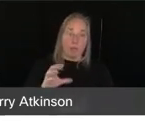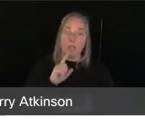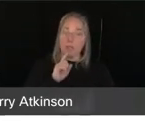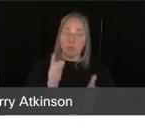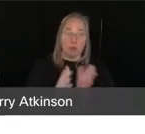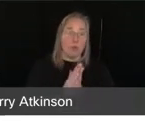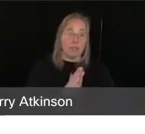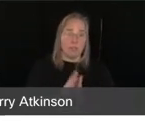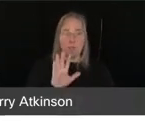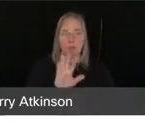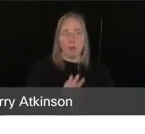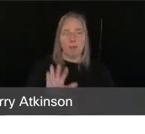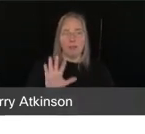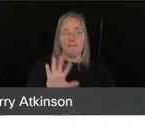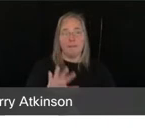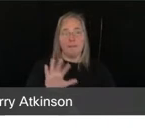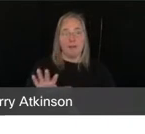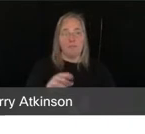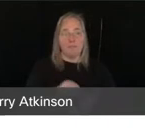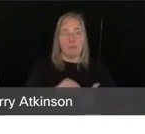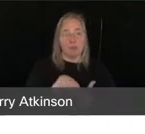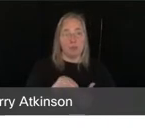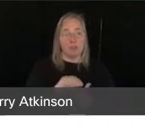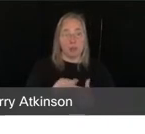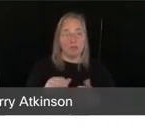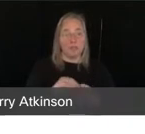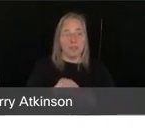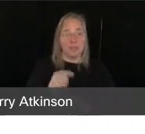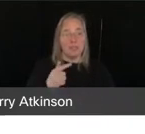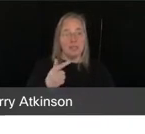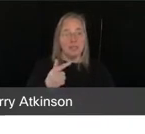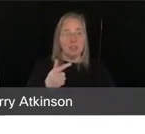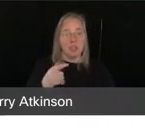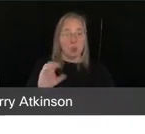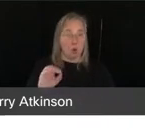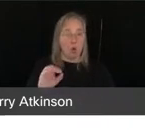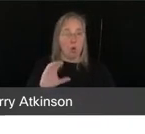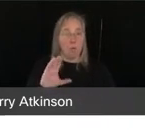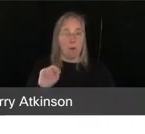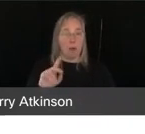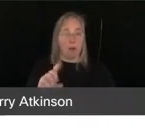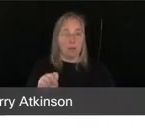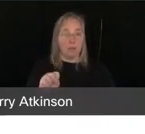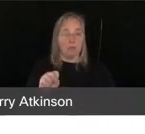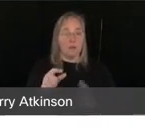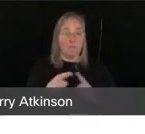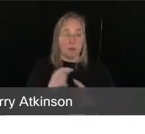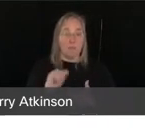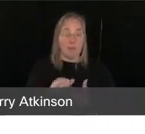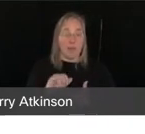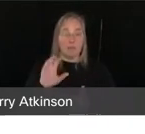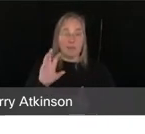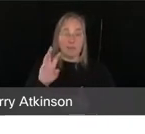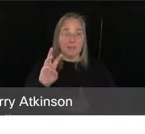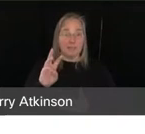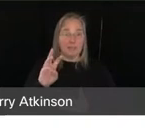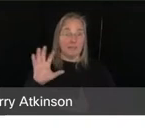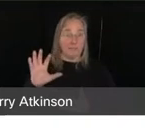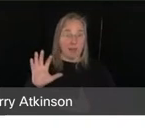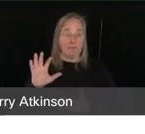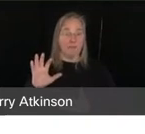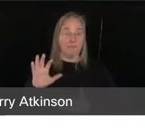approximately $55 million in GO bonds of the 63, of the 65, I'm